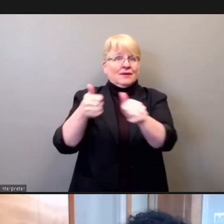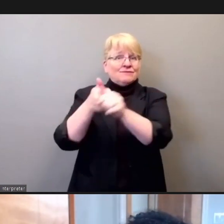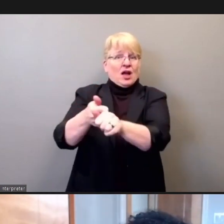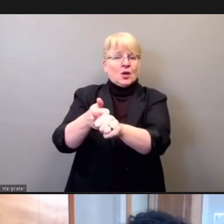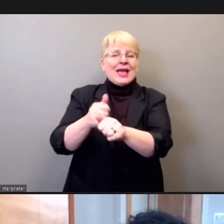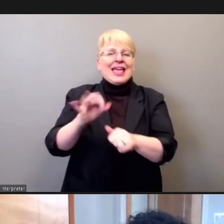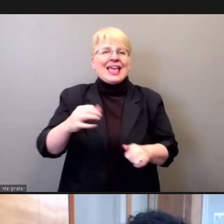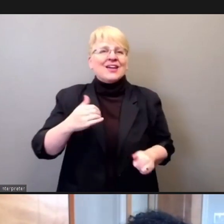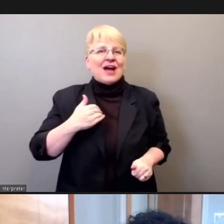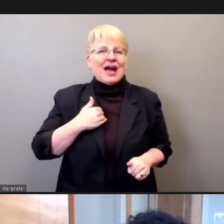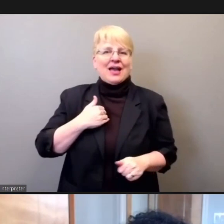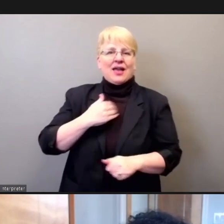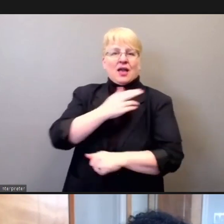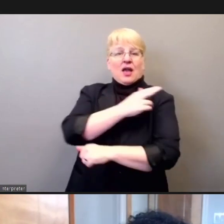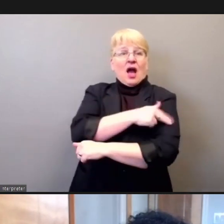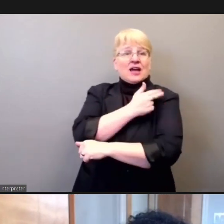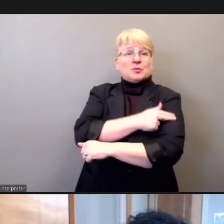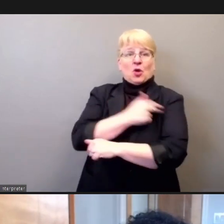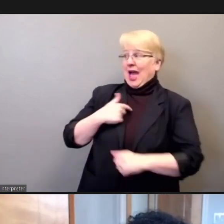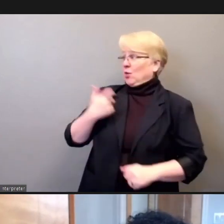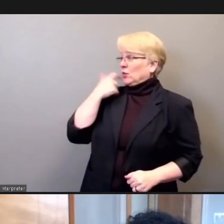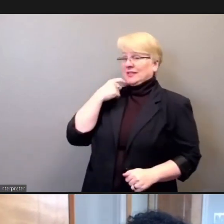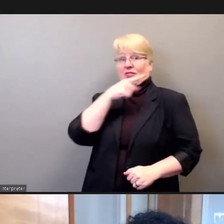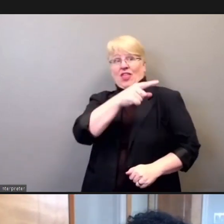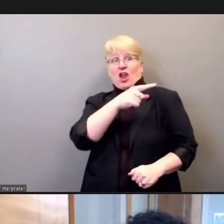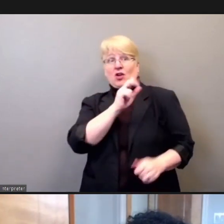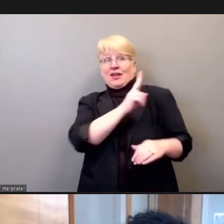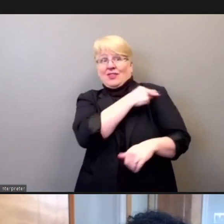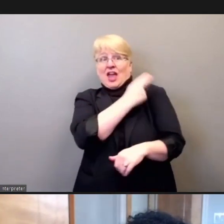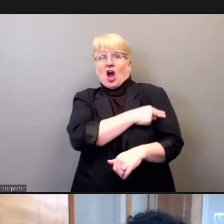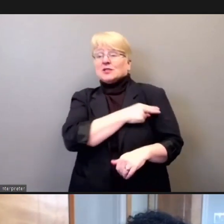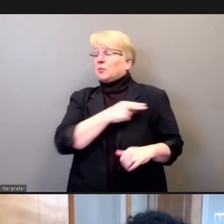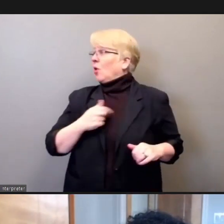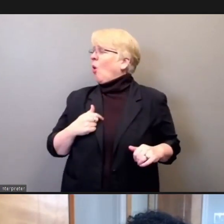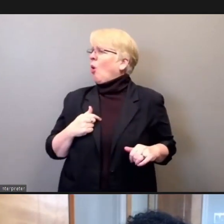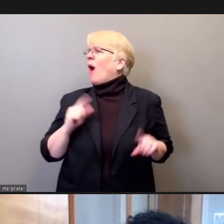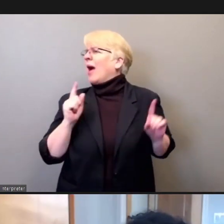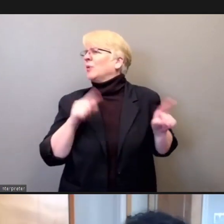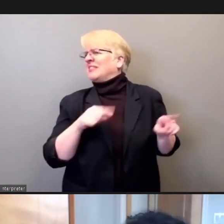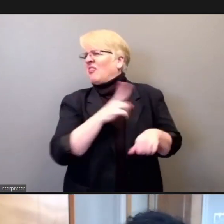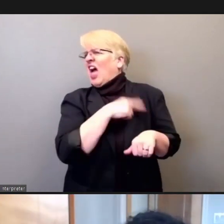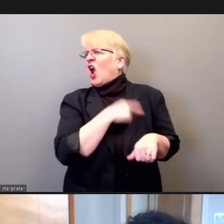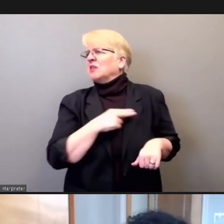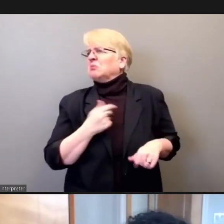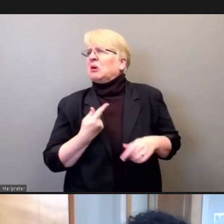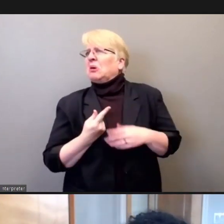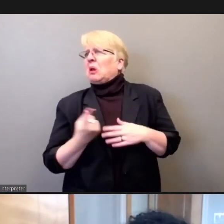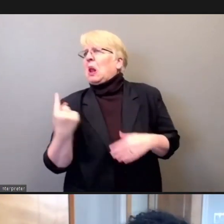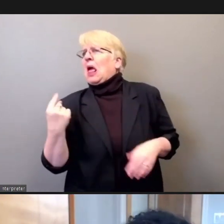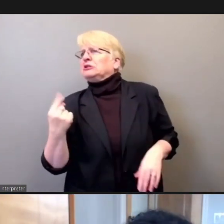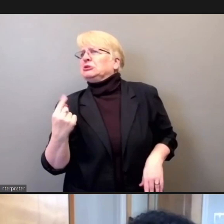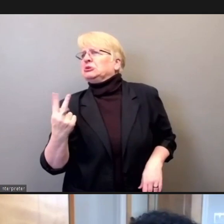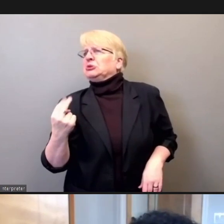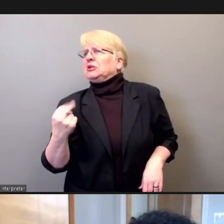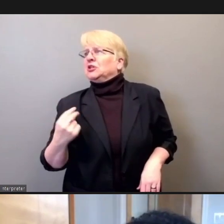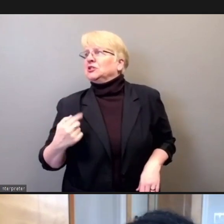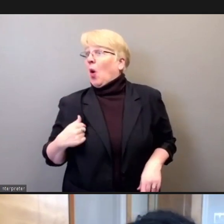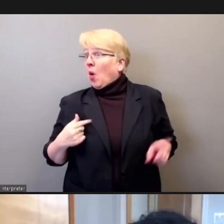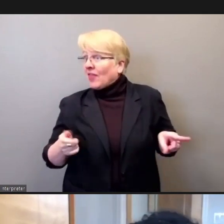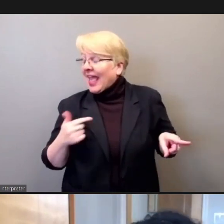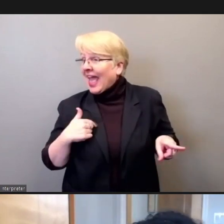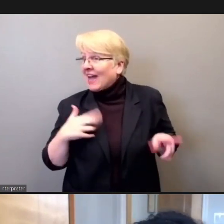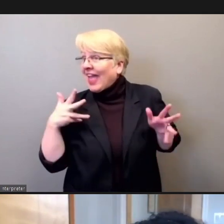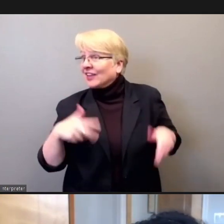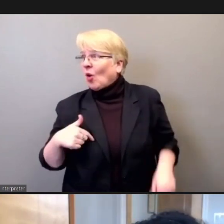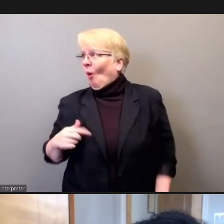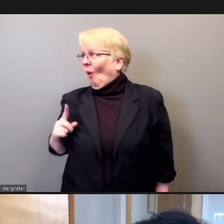I'm more likely to get a vaccine than if I haven't been in several years. And that's not a fair way to distribute limited vaccine. It is not. And